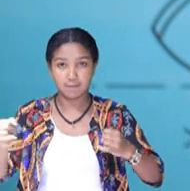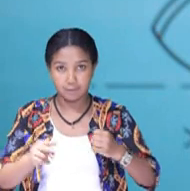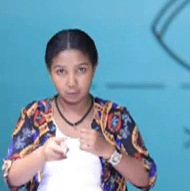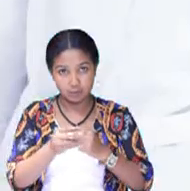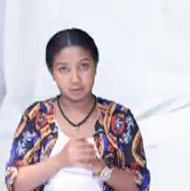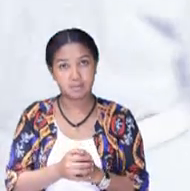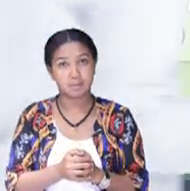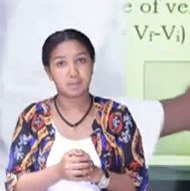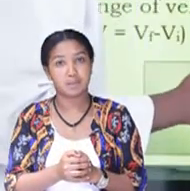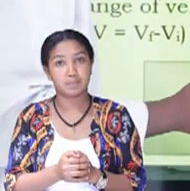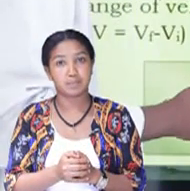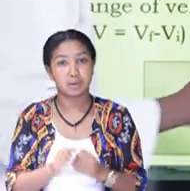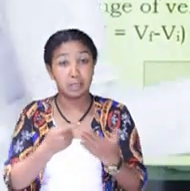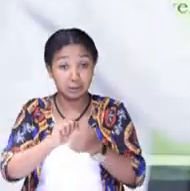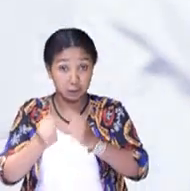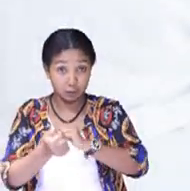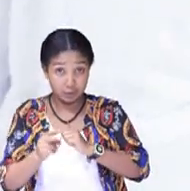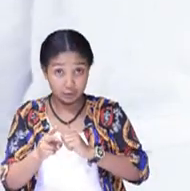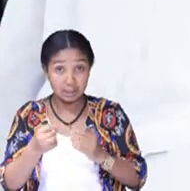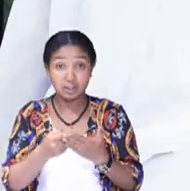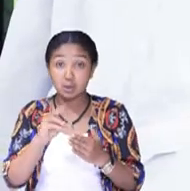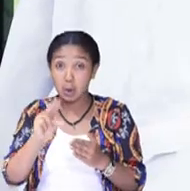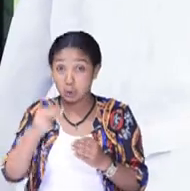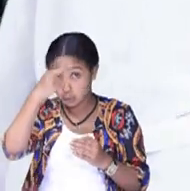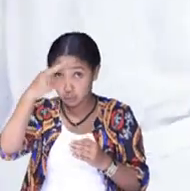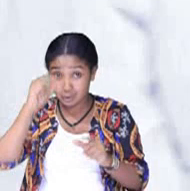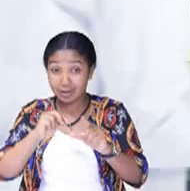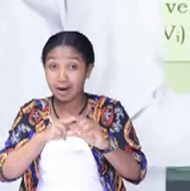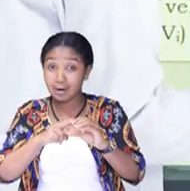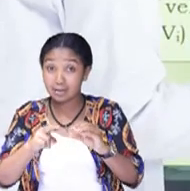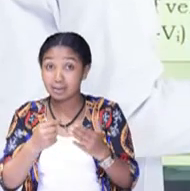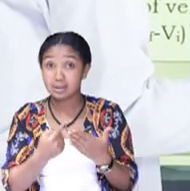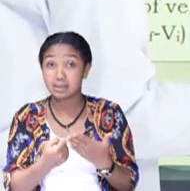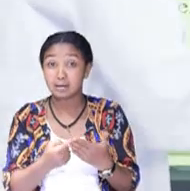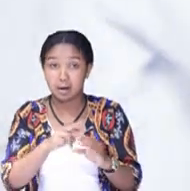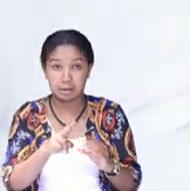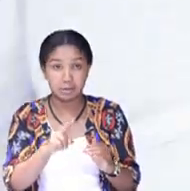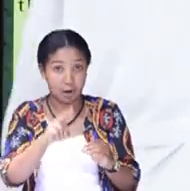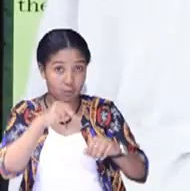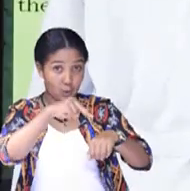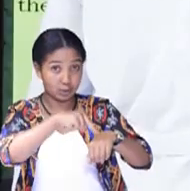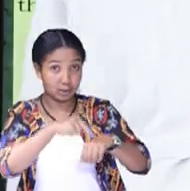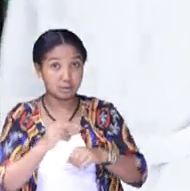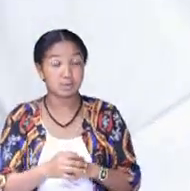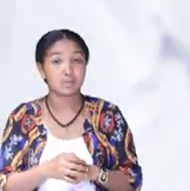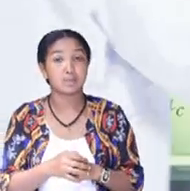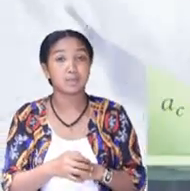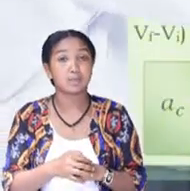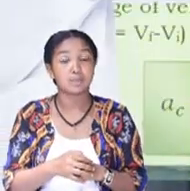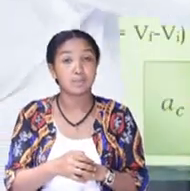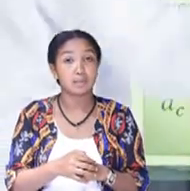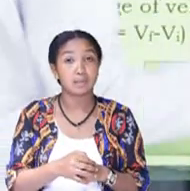velocity, if there is a change of velocity, it's not due to the radius. We can keep the radius r for perfect circular